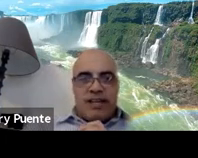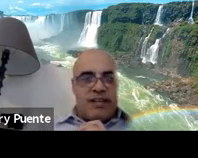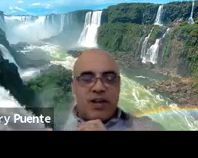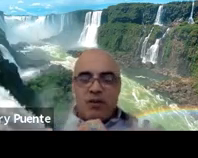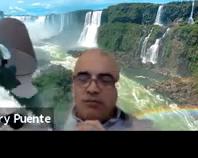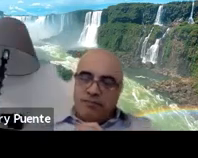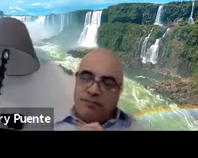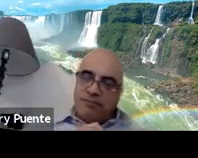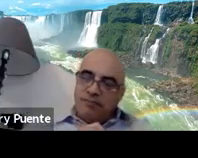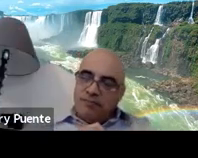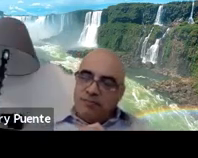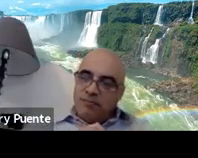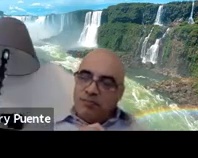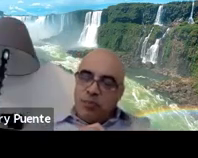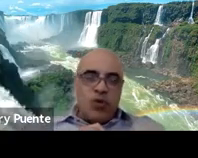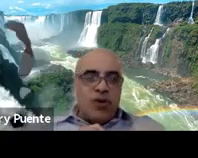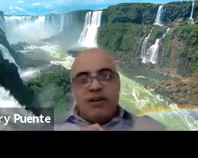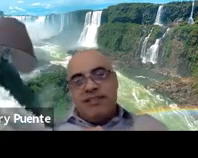was like